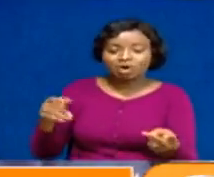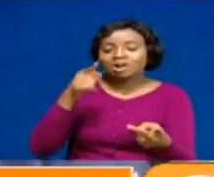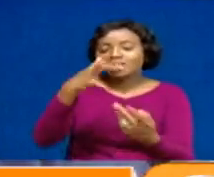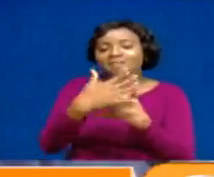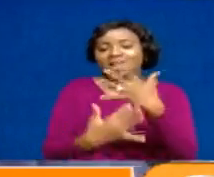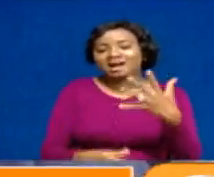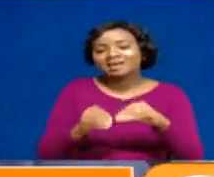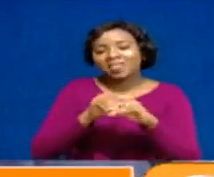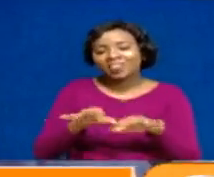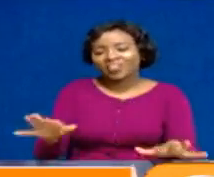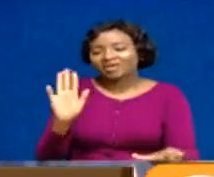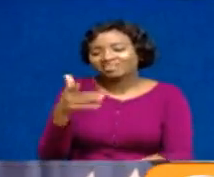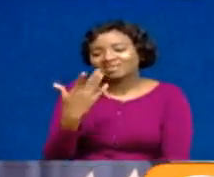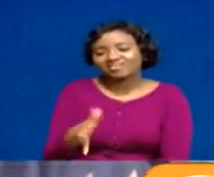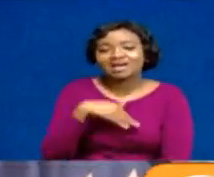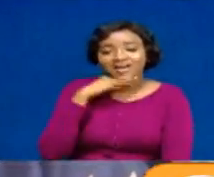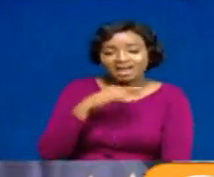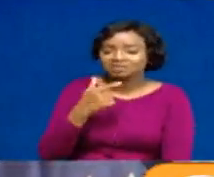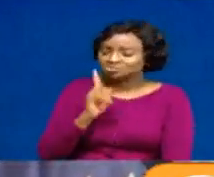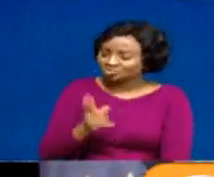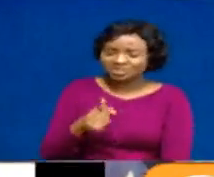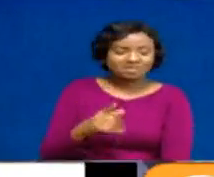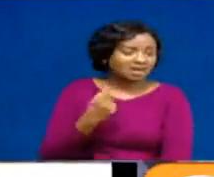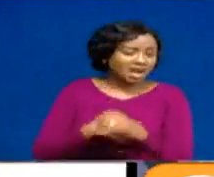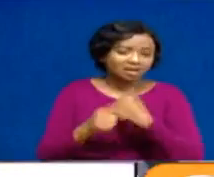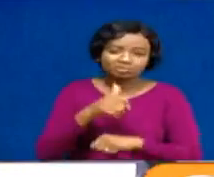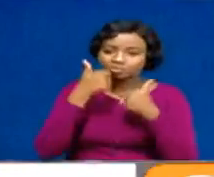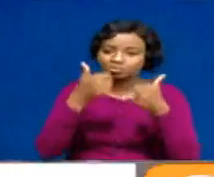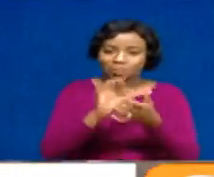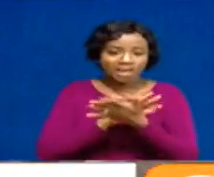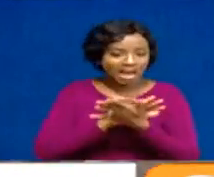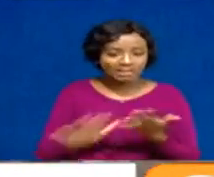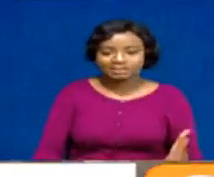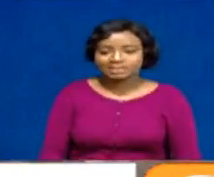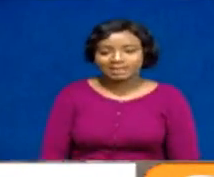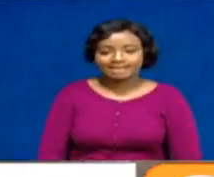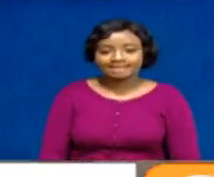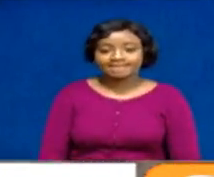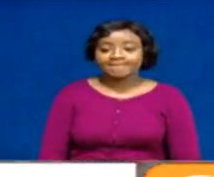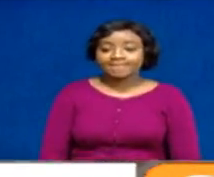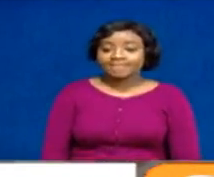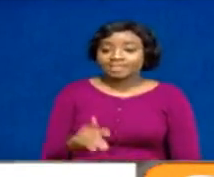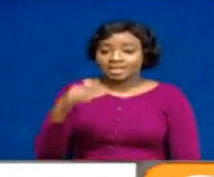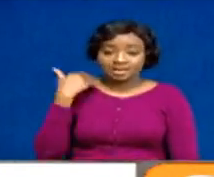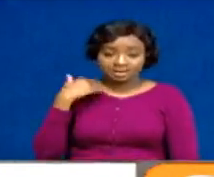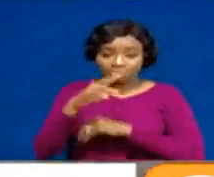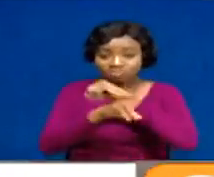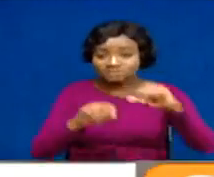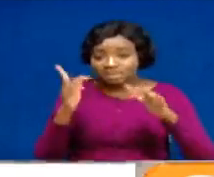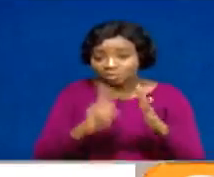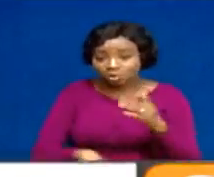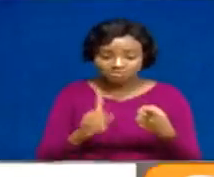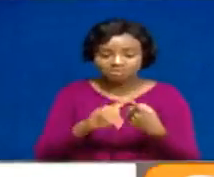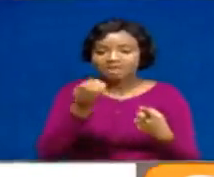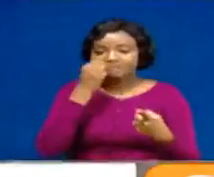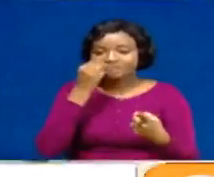nyingi. So, nastumu hii kitendo with strongest arms possible. The robbers took off with foodstuffs stocked in the stores